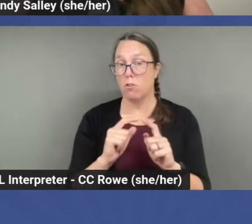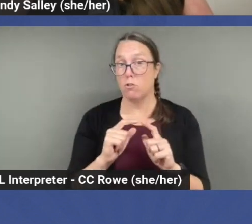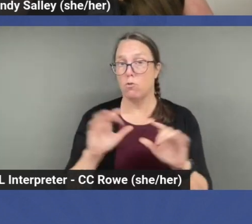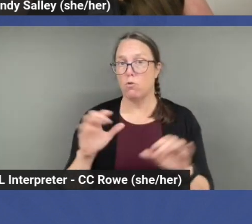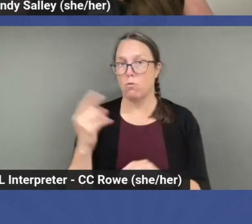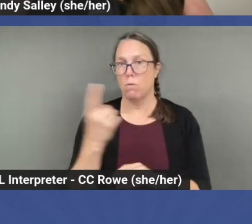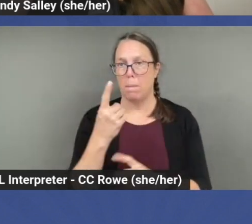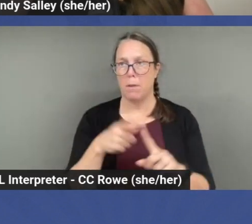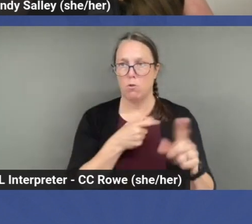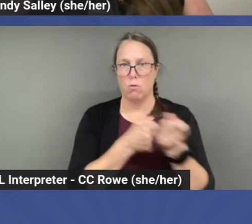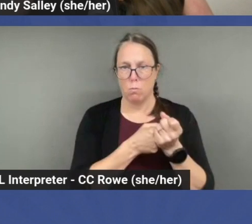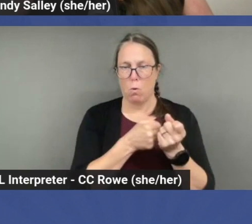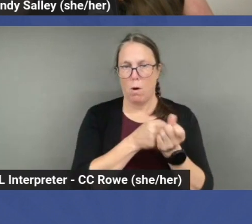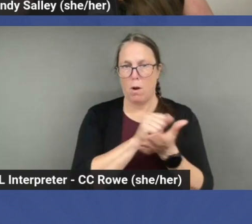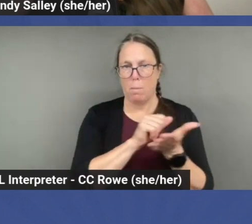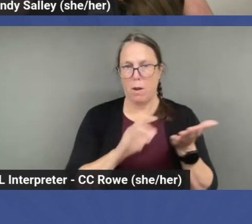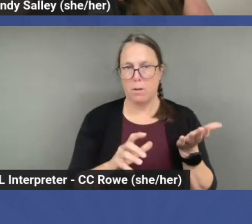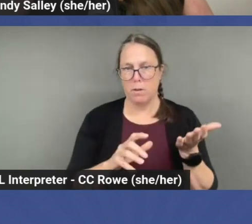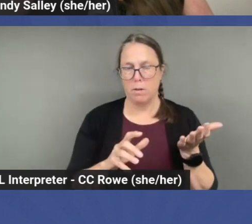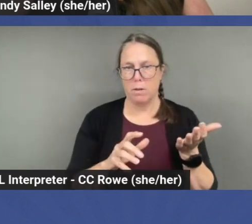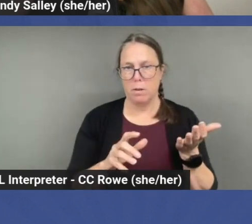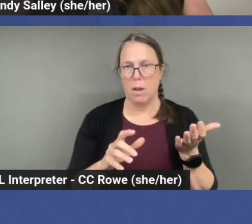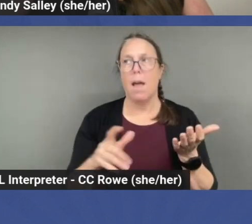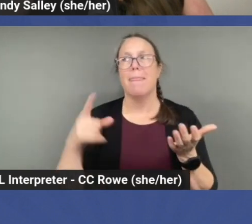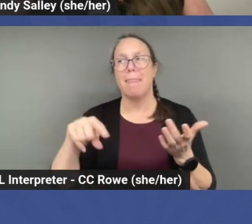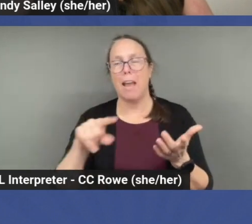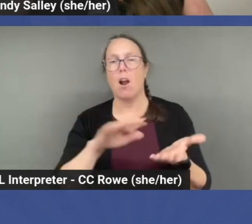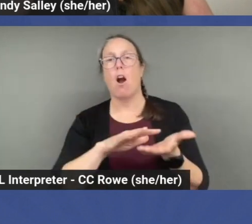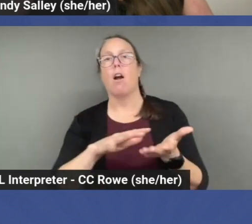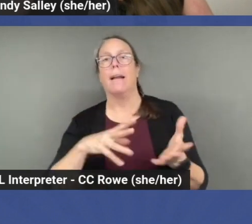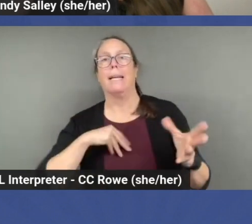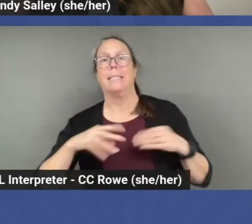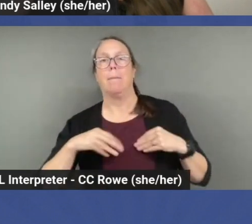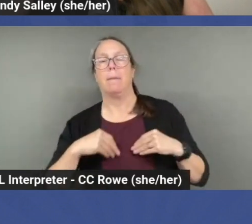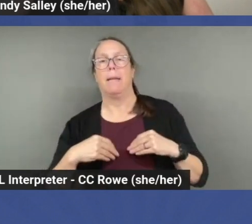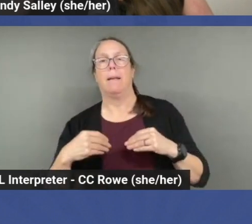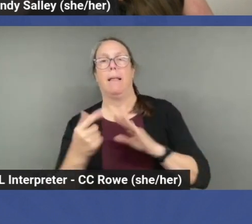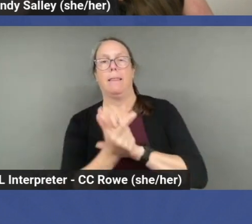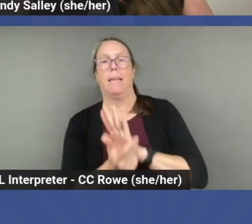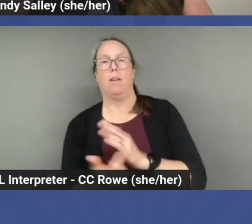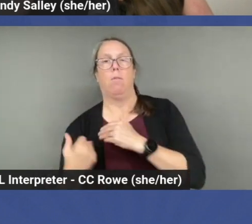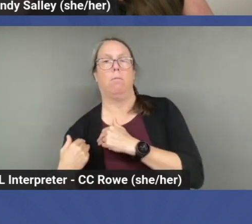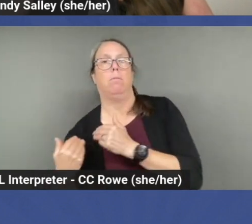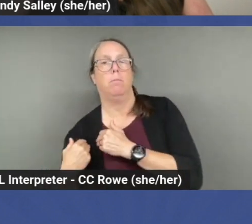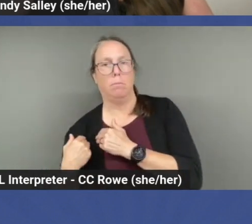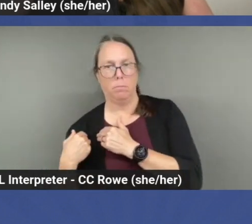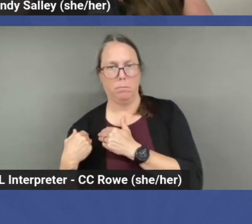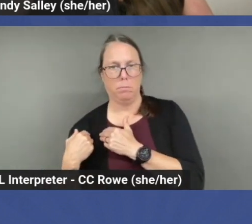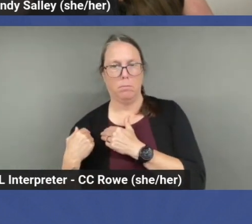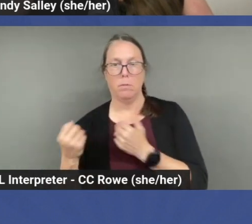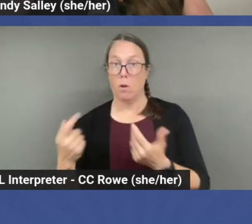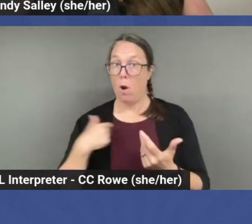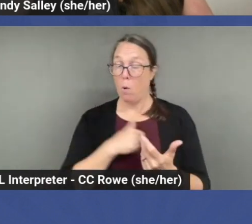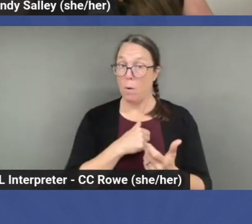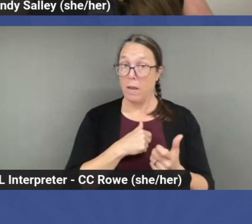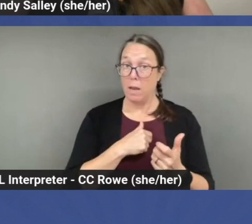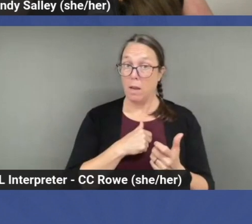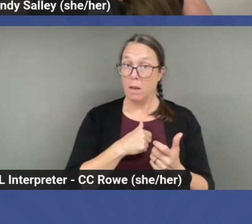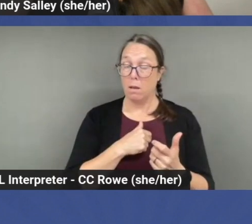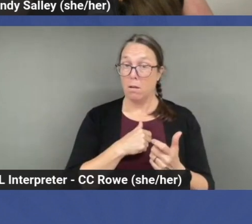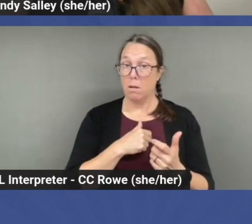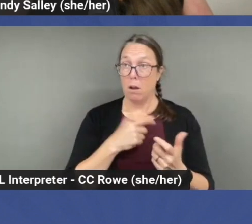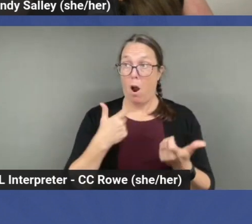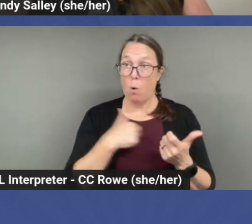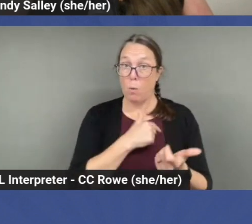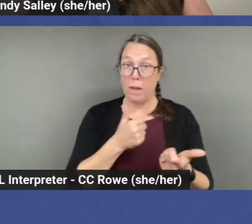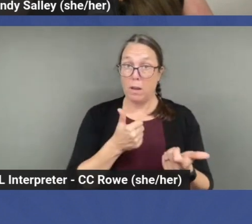the legislative side so that doesn't happen? Like, are we lobbying legislative proposals against fake clinics,